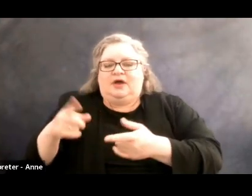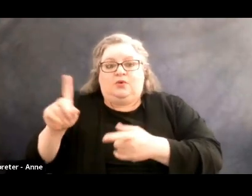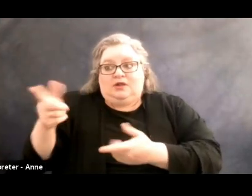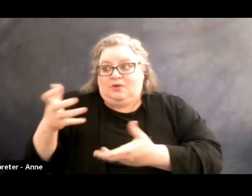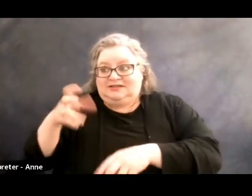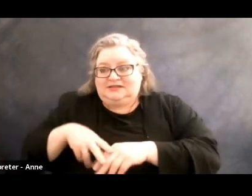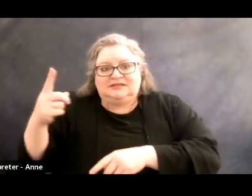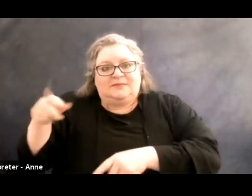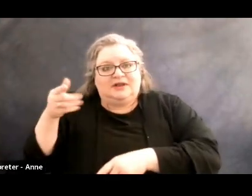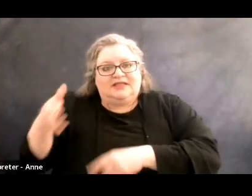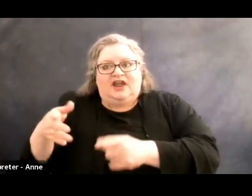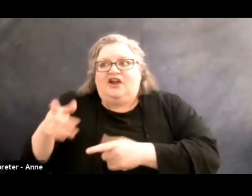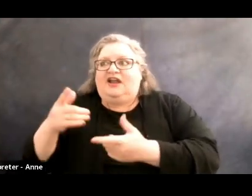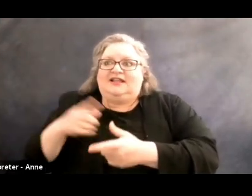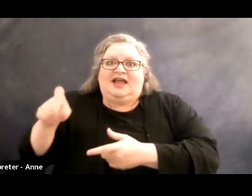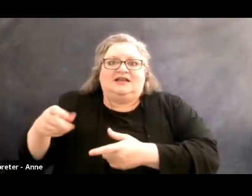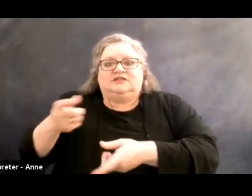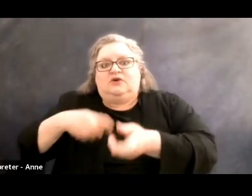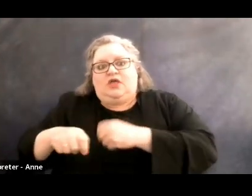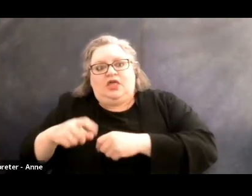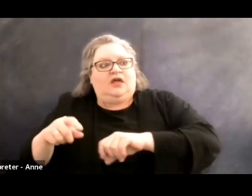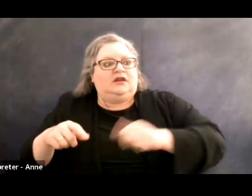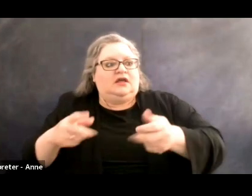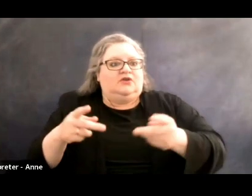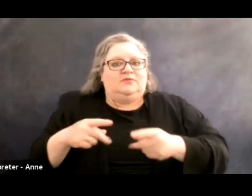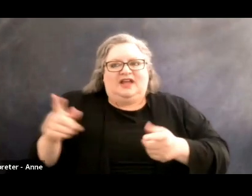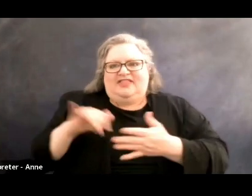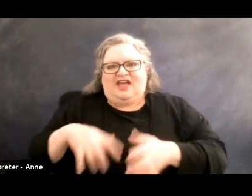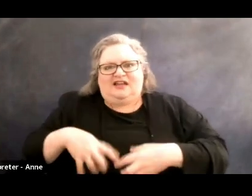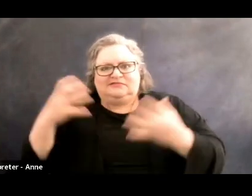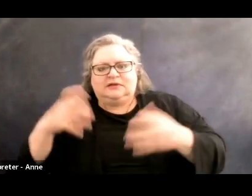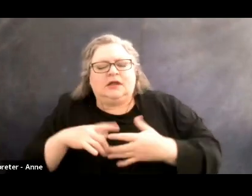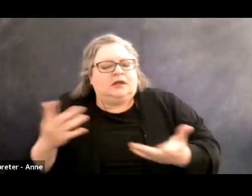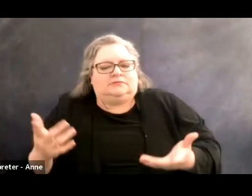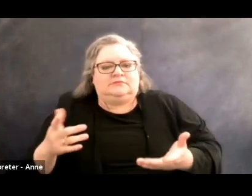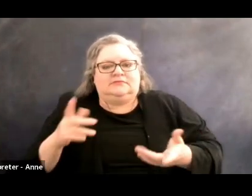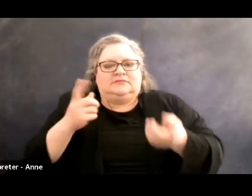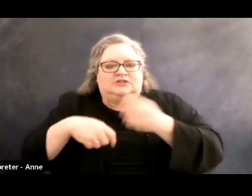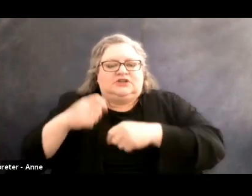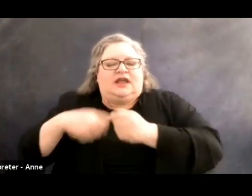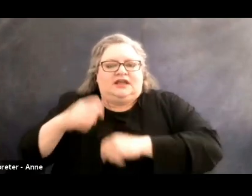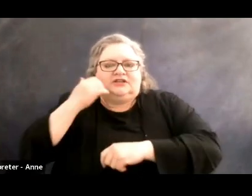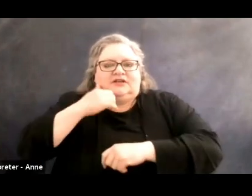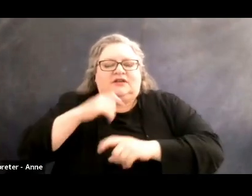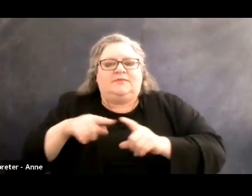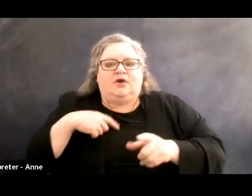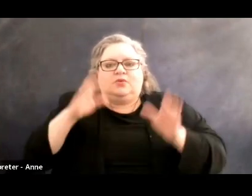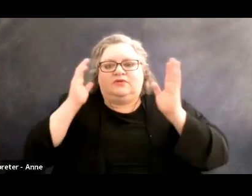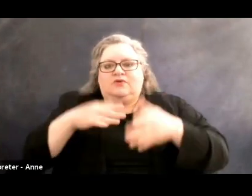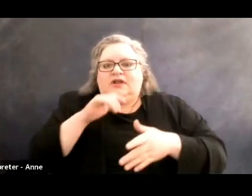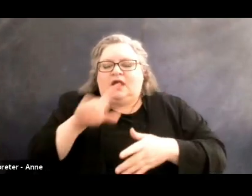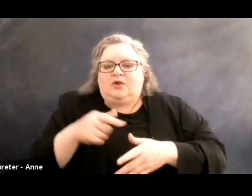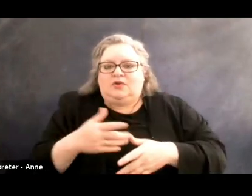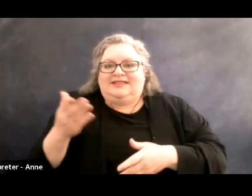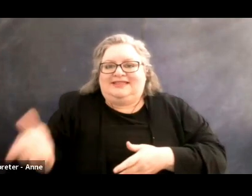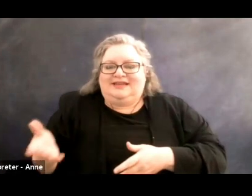now that aggravates him, right? These things build. And those things change from day to day. So we don't necessarily focus on what the thing